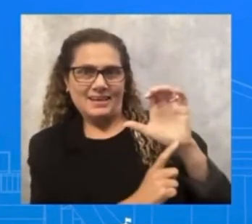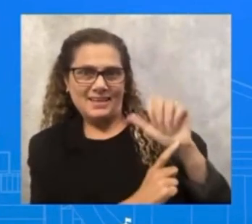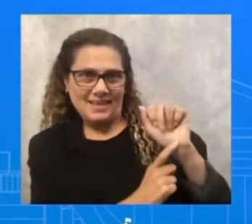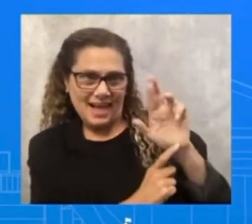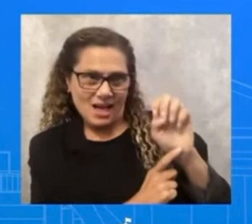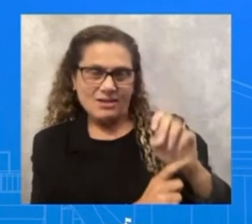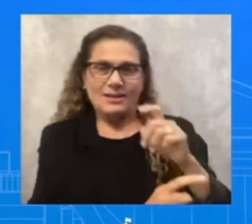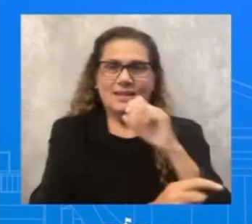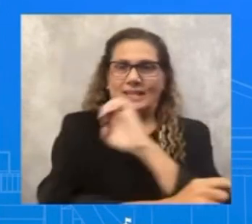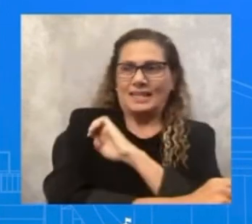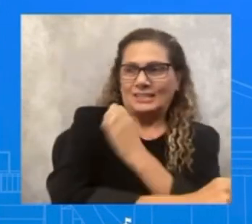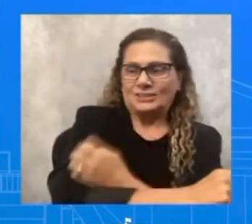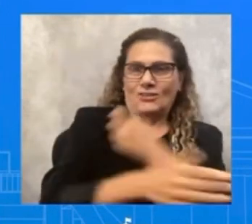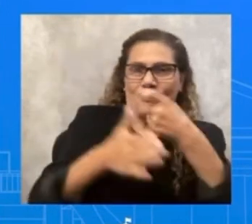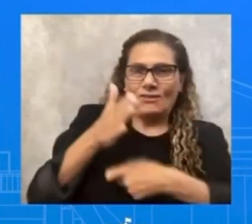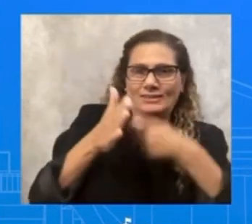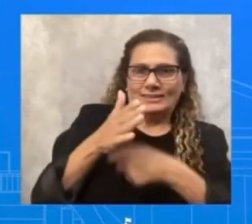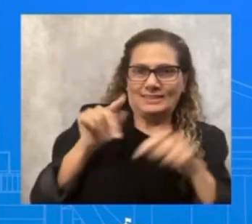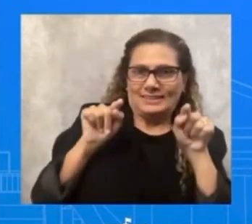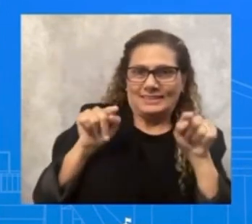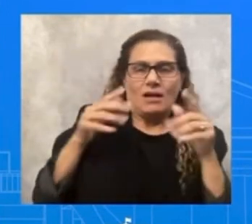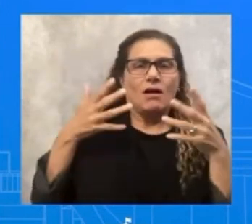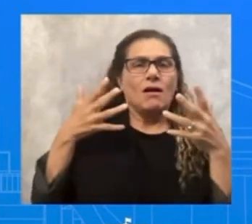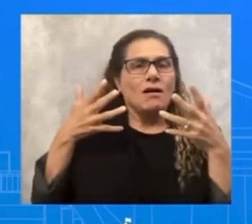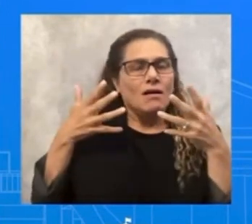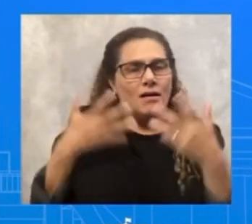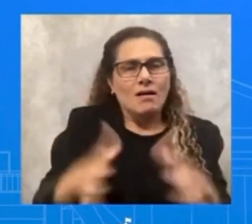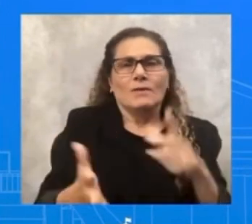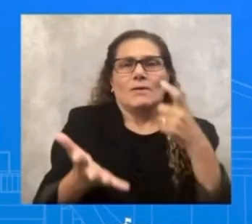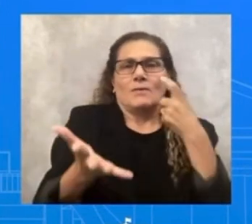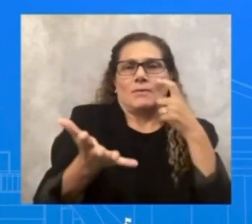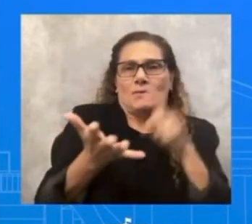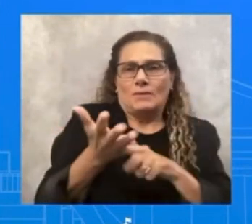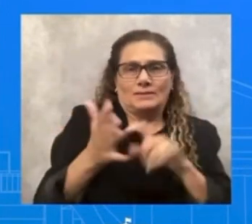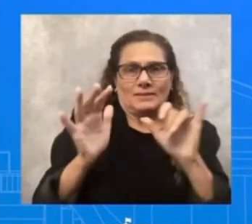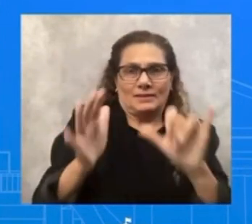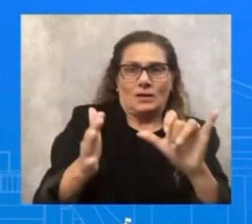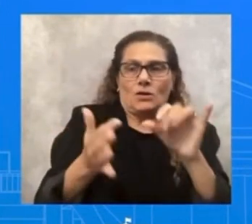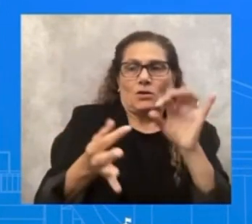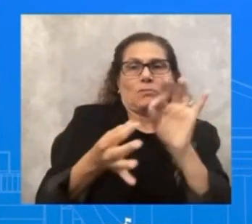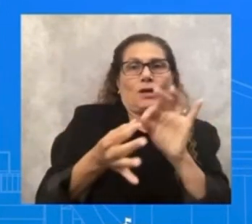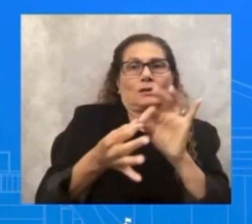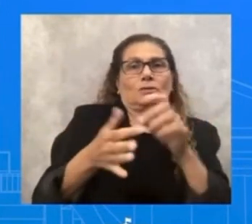we've already seen costs coming down for consumers